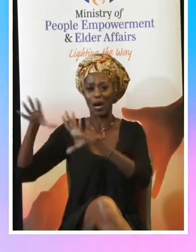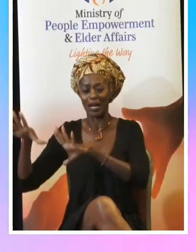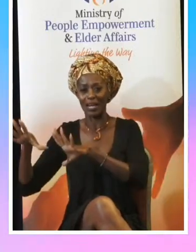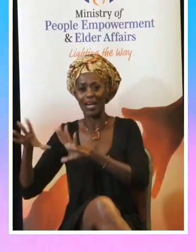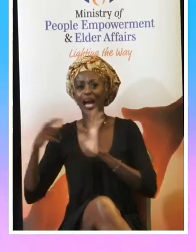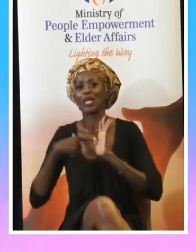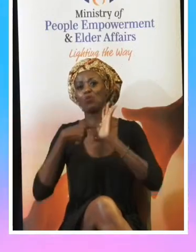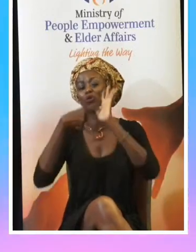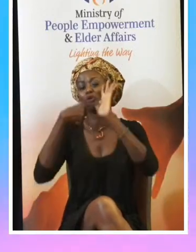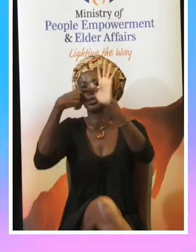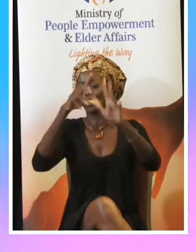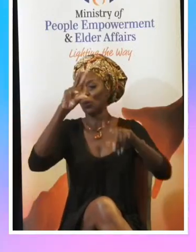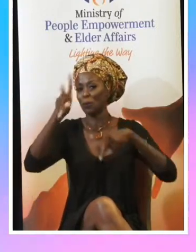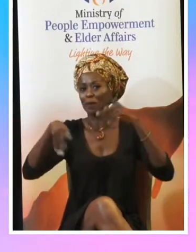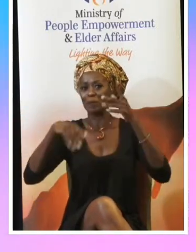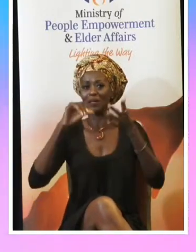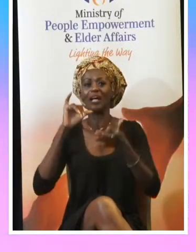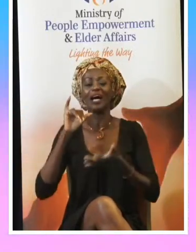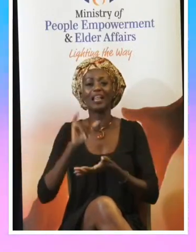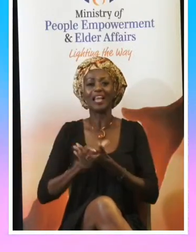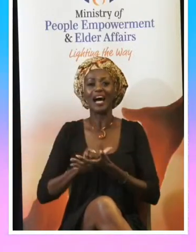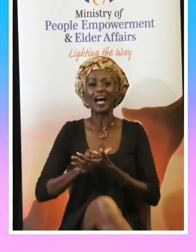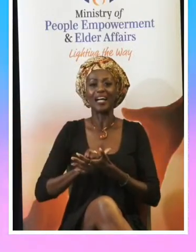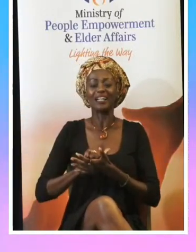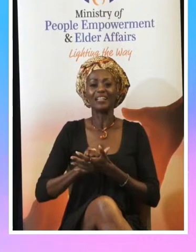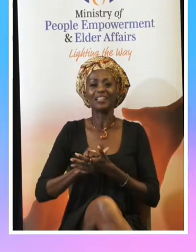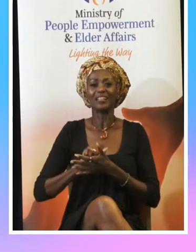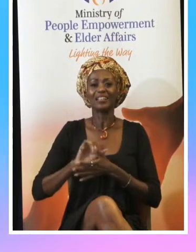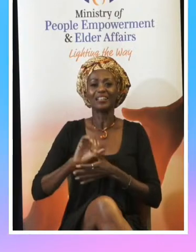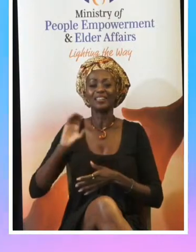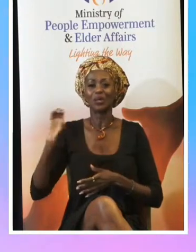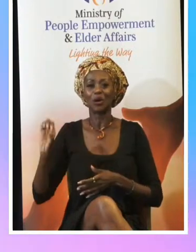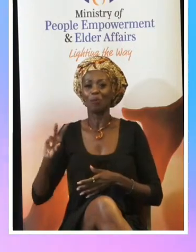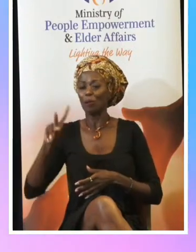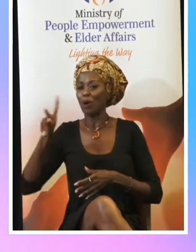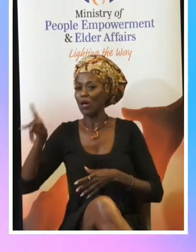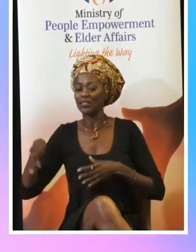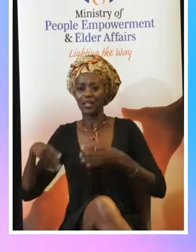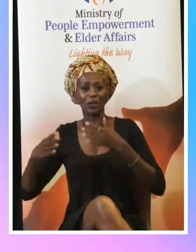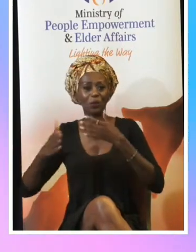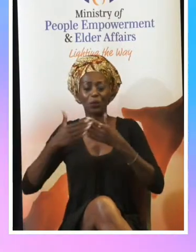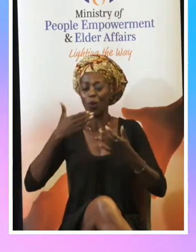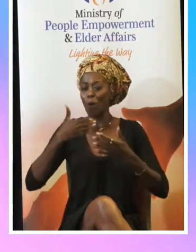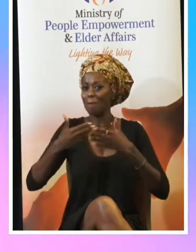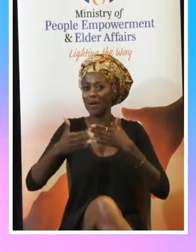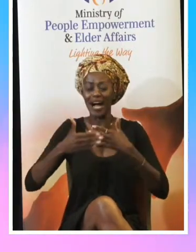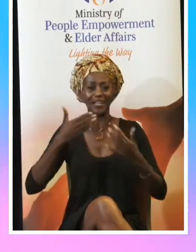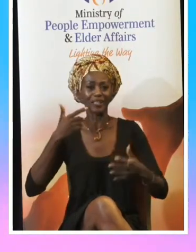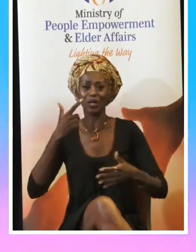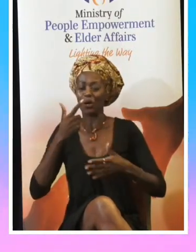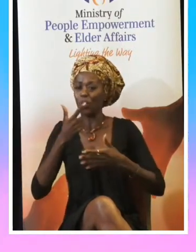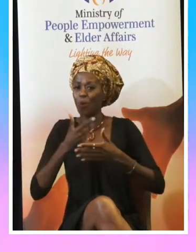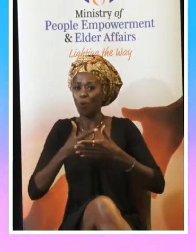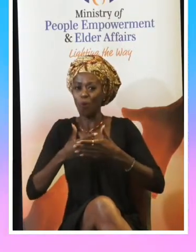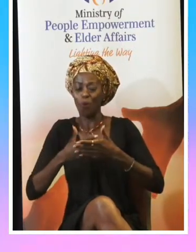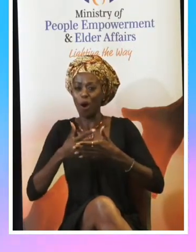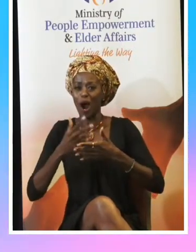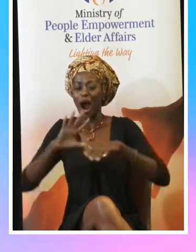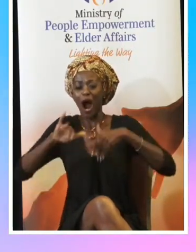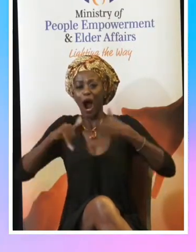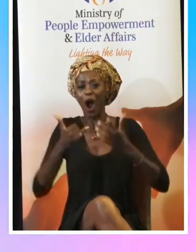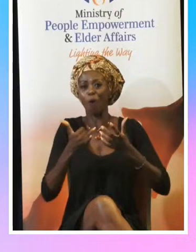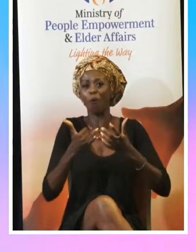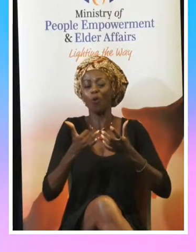thousand persons don't matter what condition they have of being